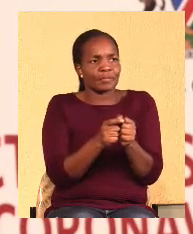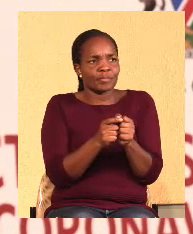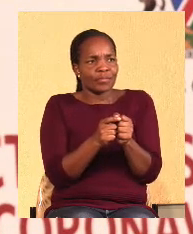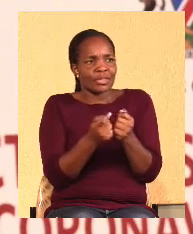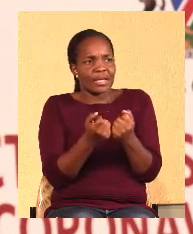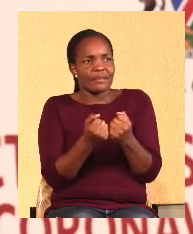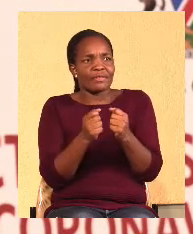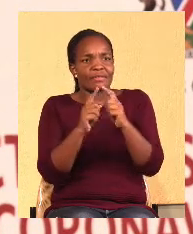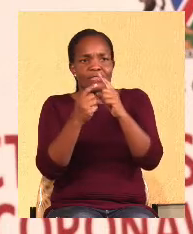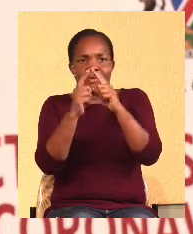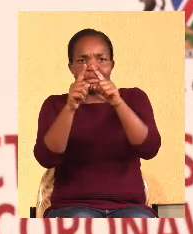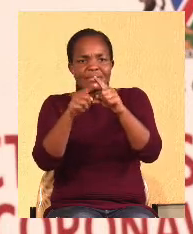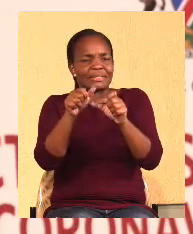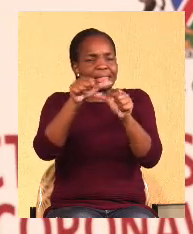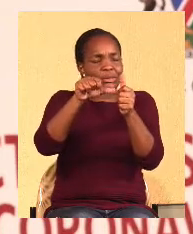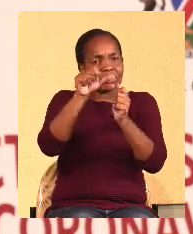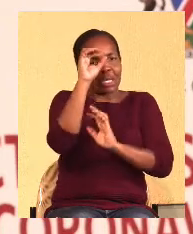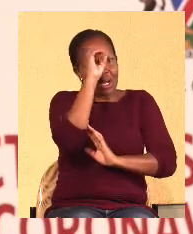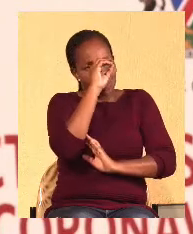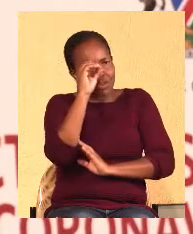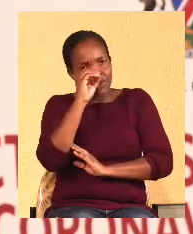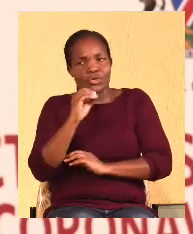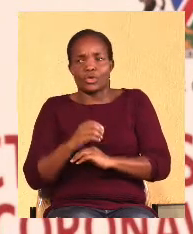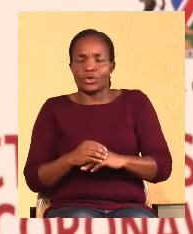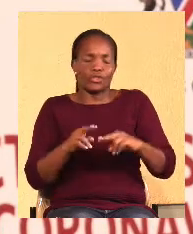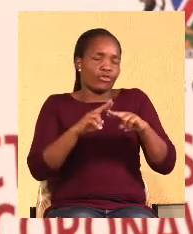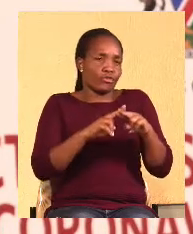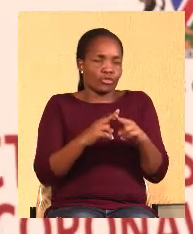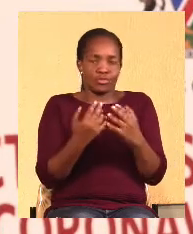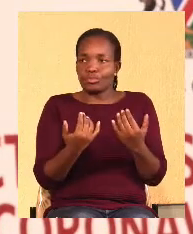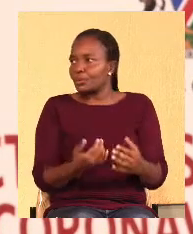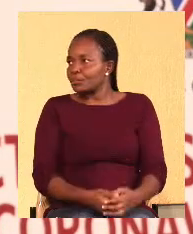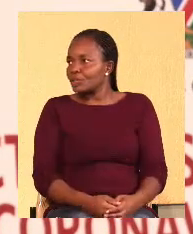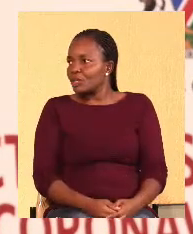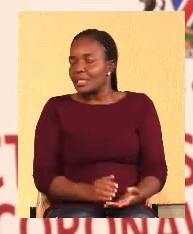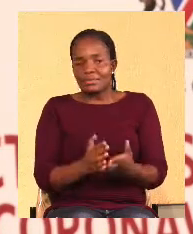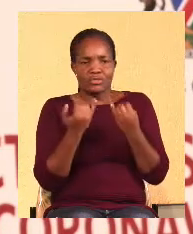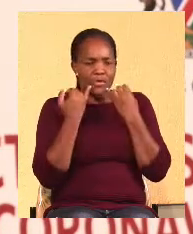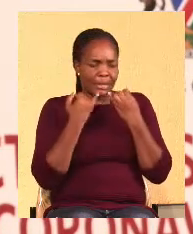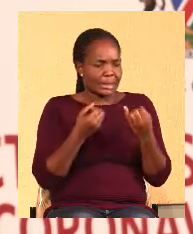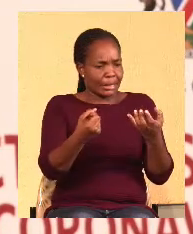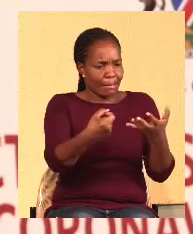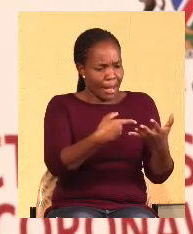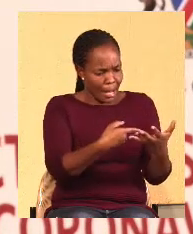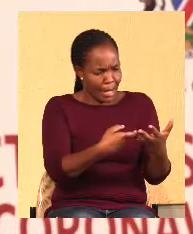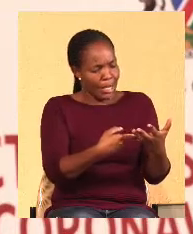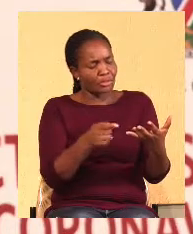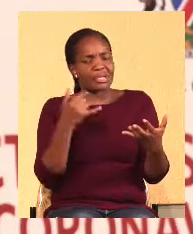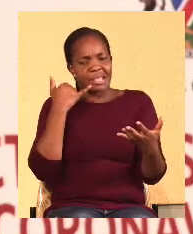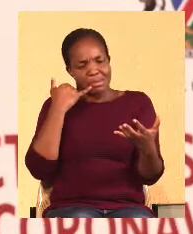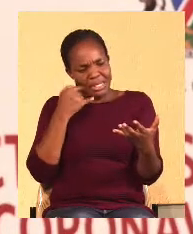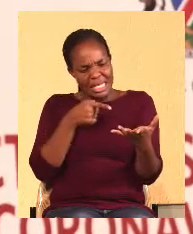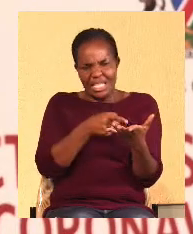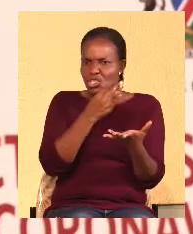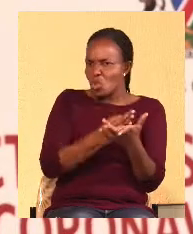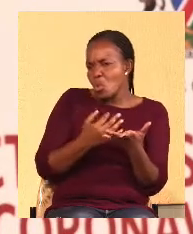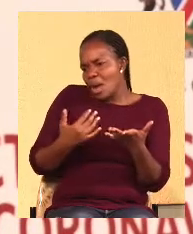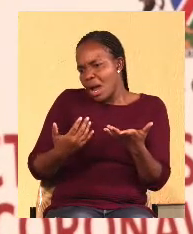from WhatsApp or social medias. And you know, we really receive lots of